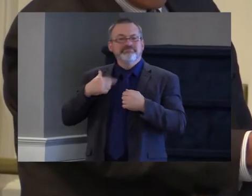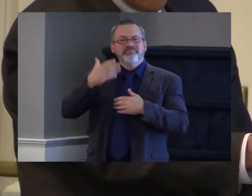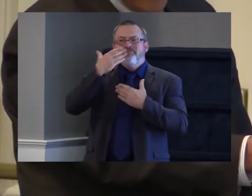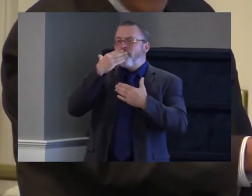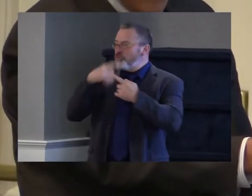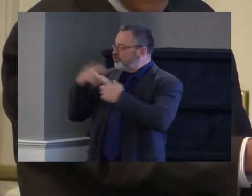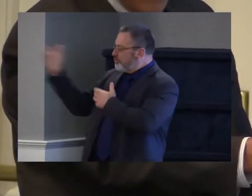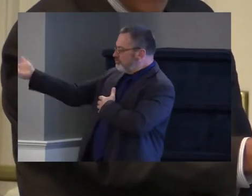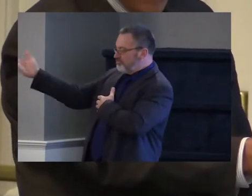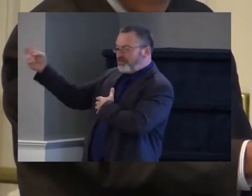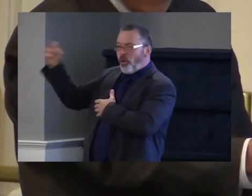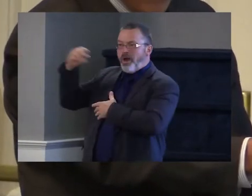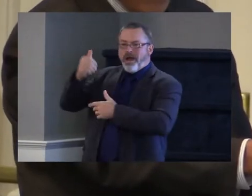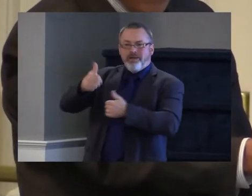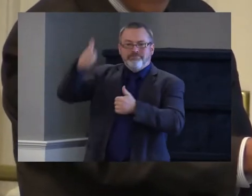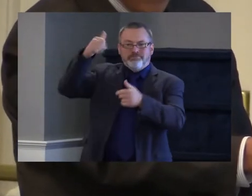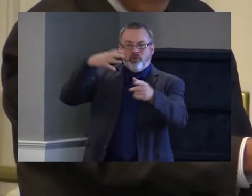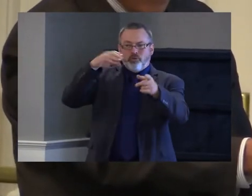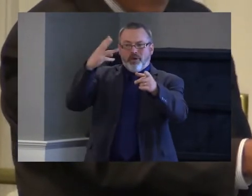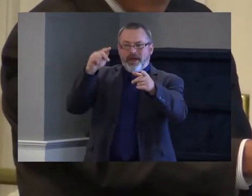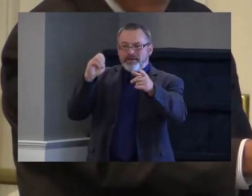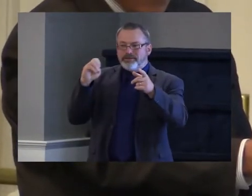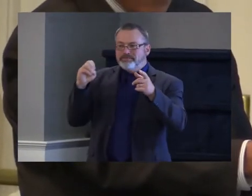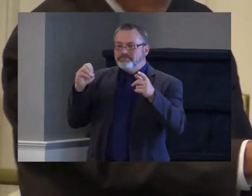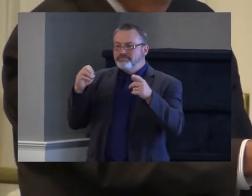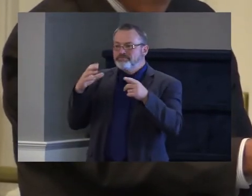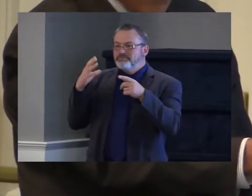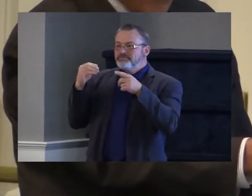candidates and Peter Hirschfeld for a great forum discussion.